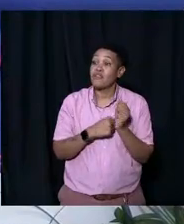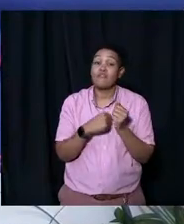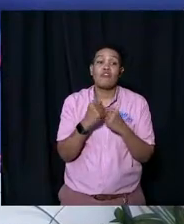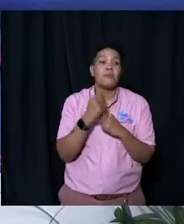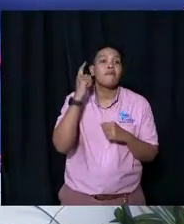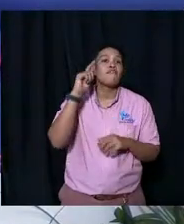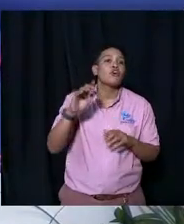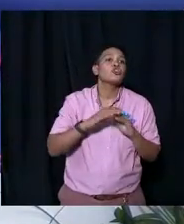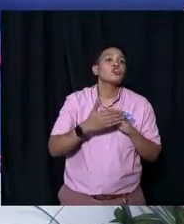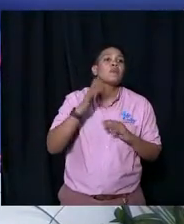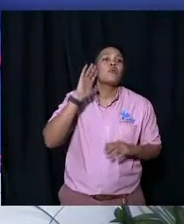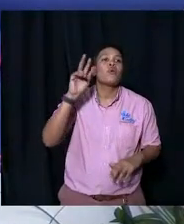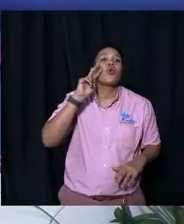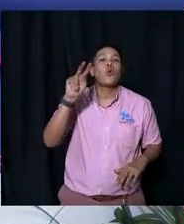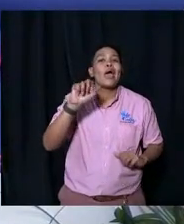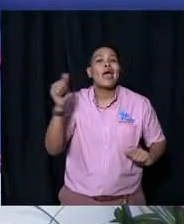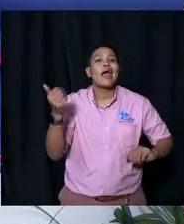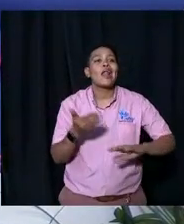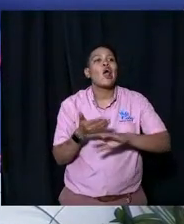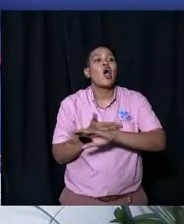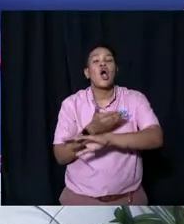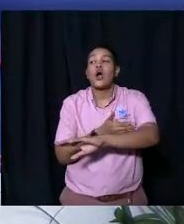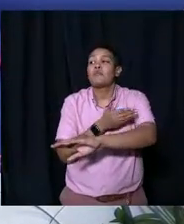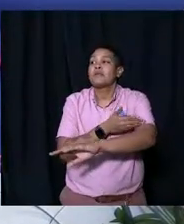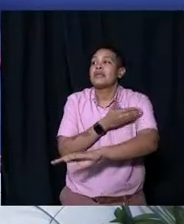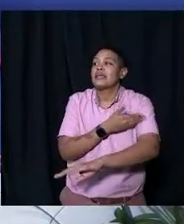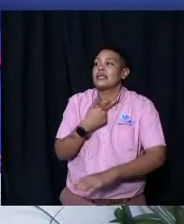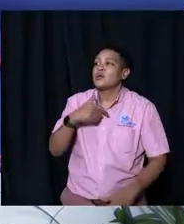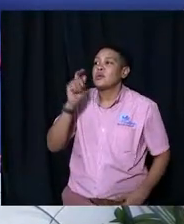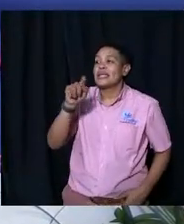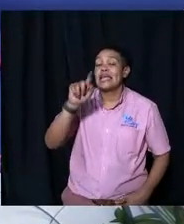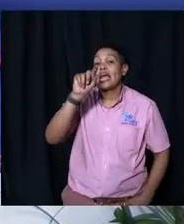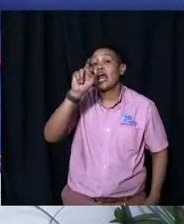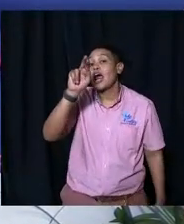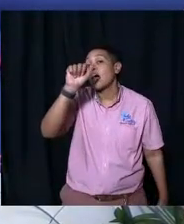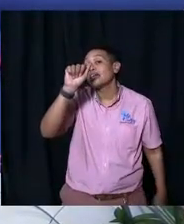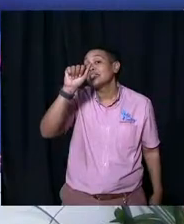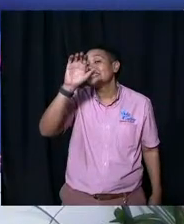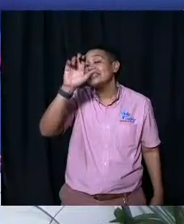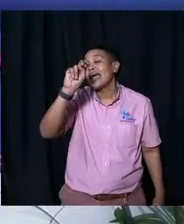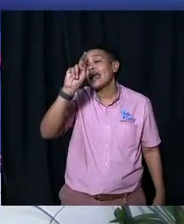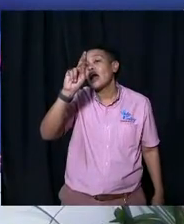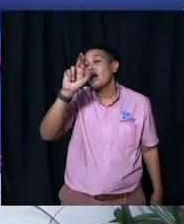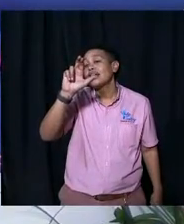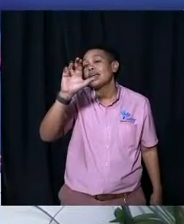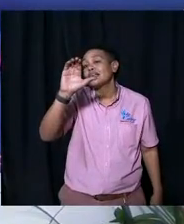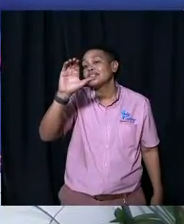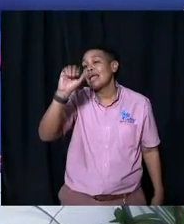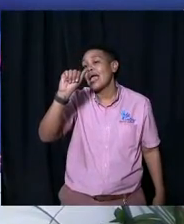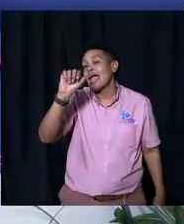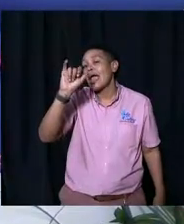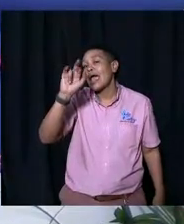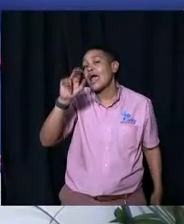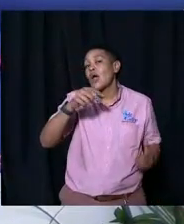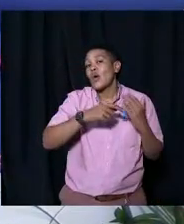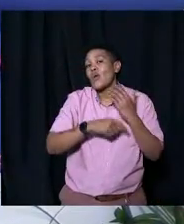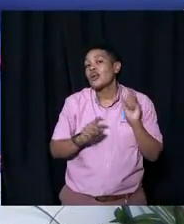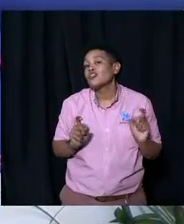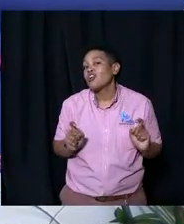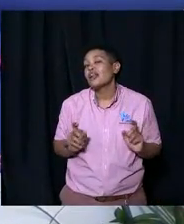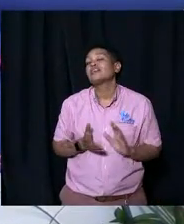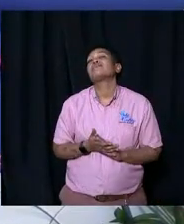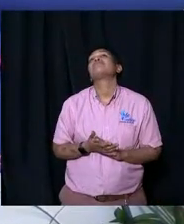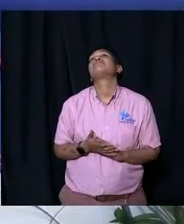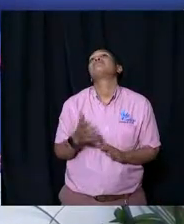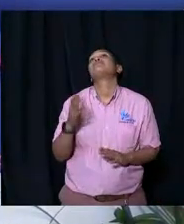we will look at any updates that we need under our NRCA air quality regulations, the Jamaica Air Quality Management